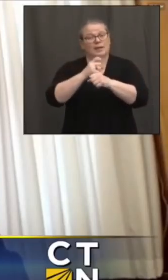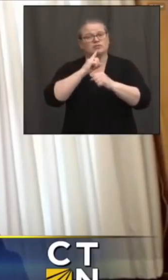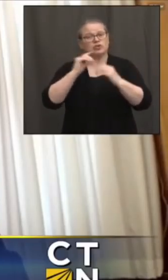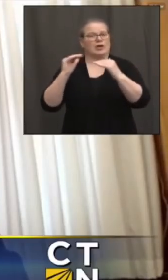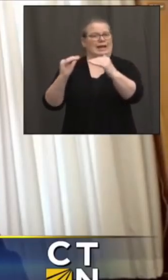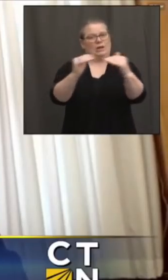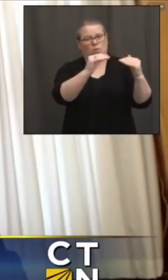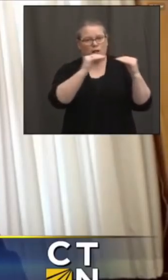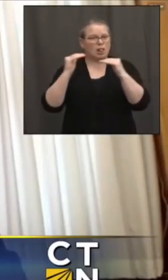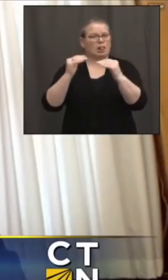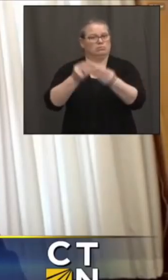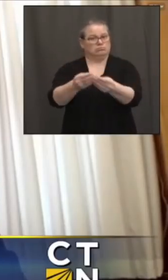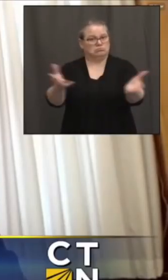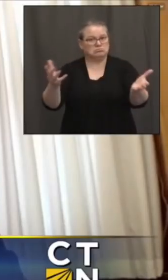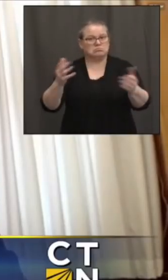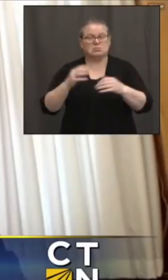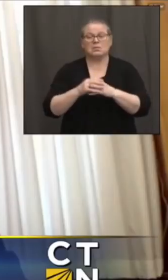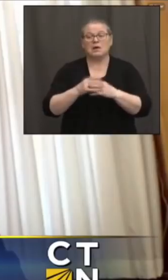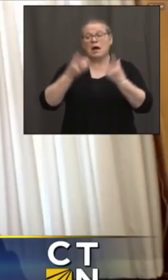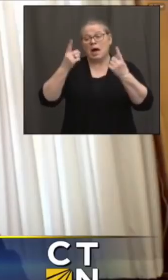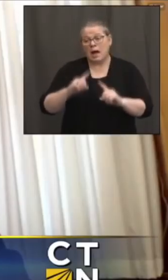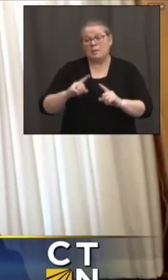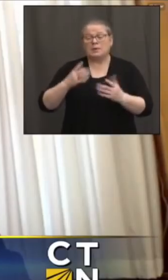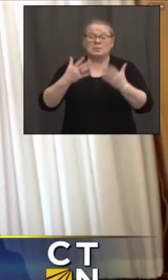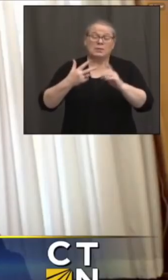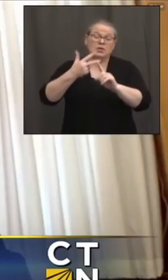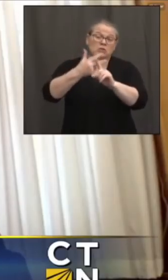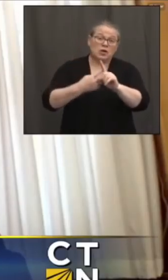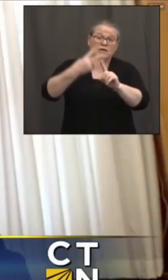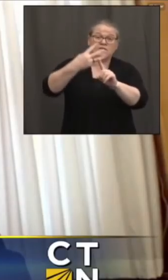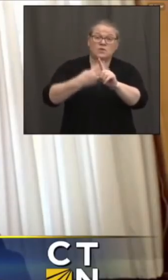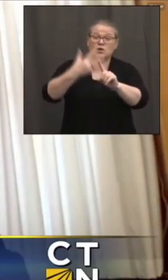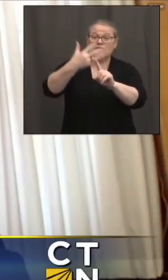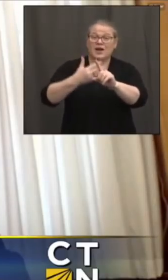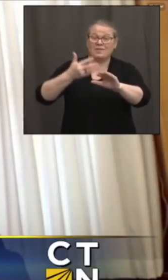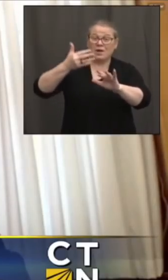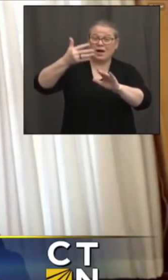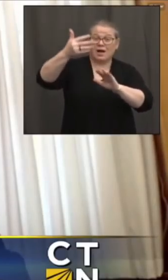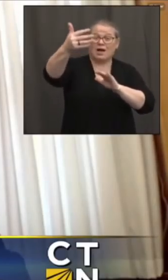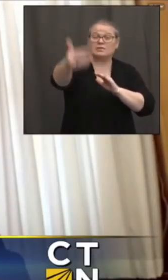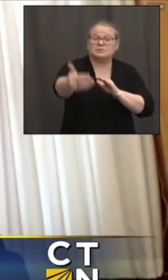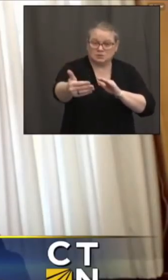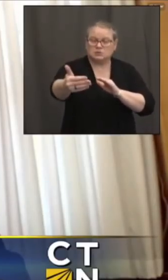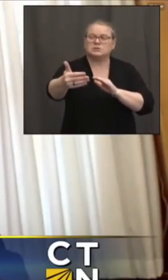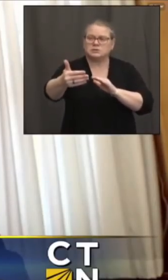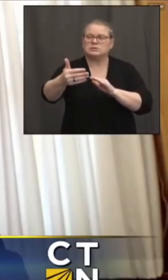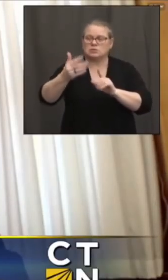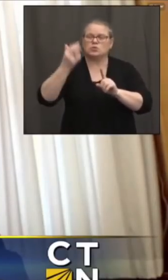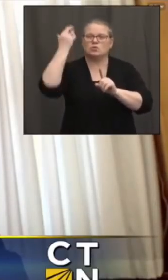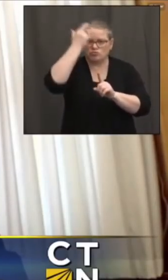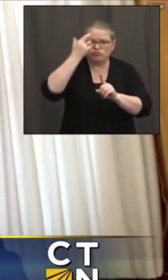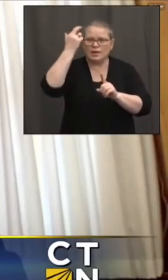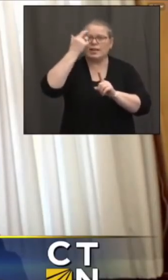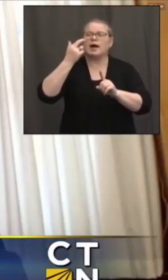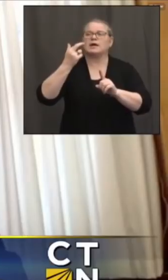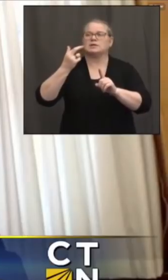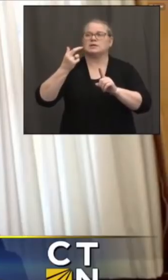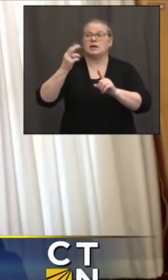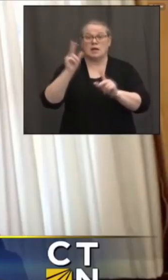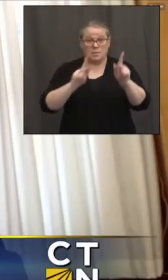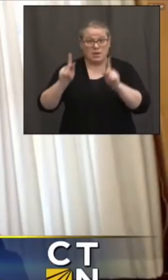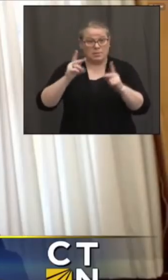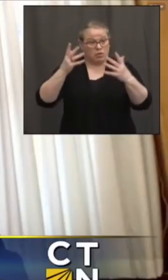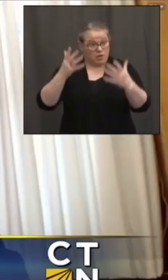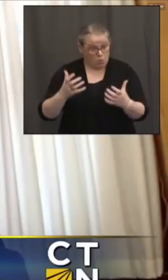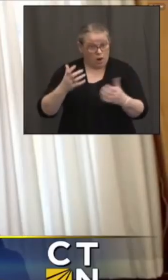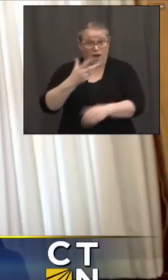think after 2 to 3 to 4 more months, this is going to pivot to a point where everyone who wants the vaccine has gotten it, and now we're